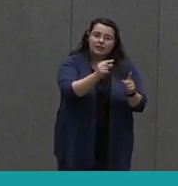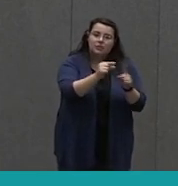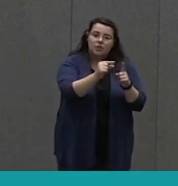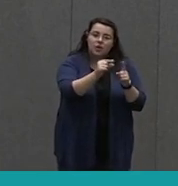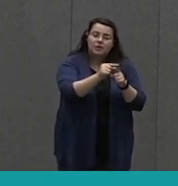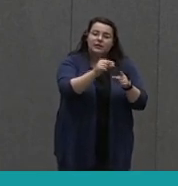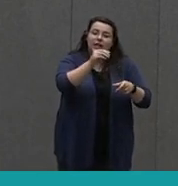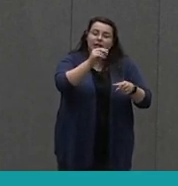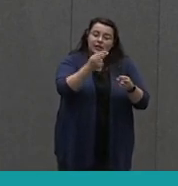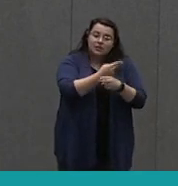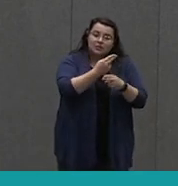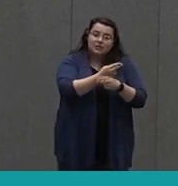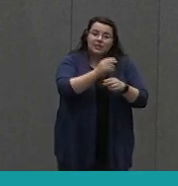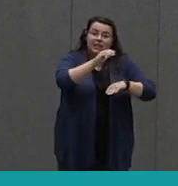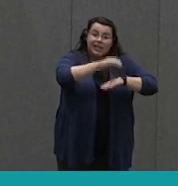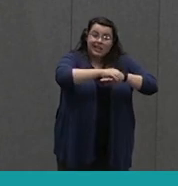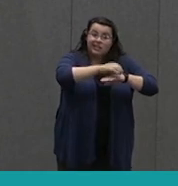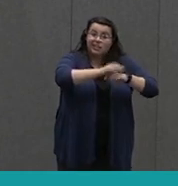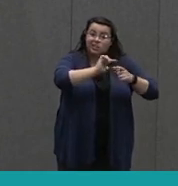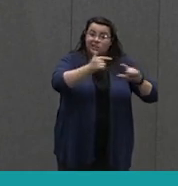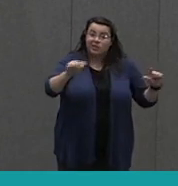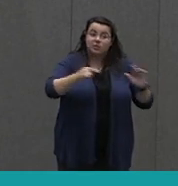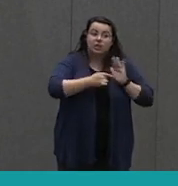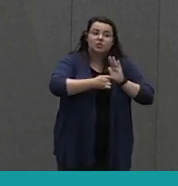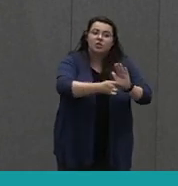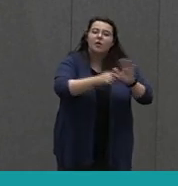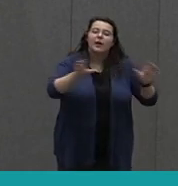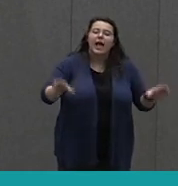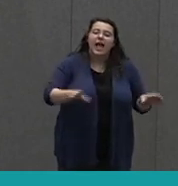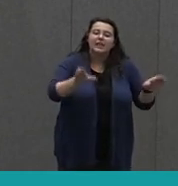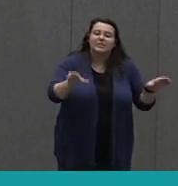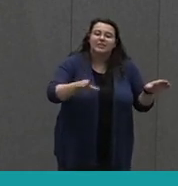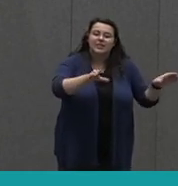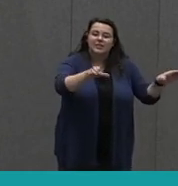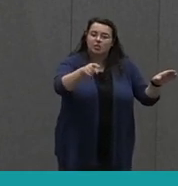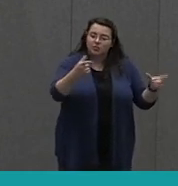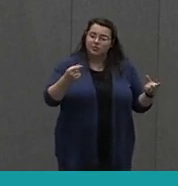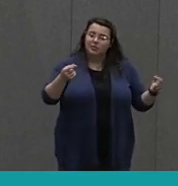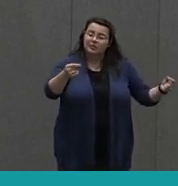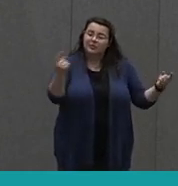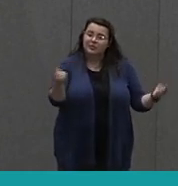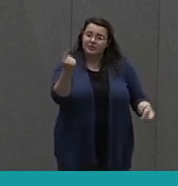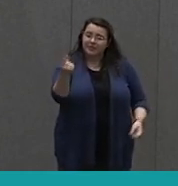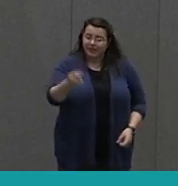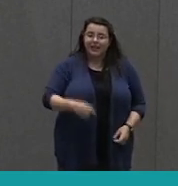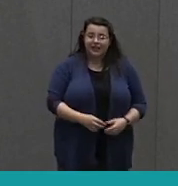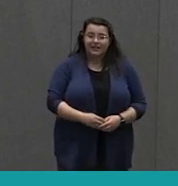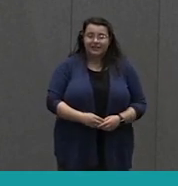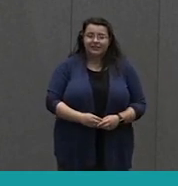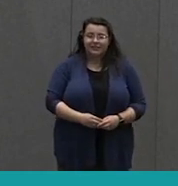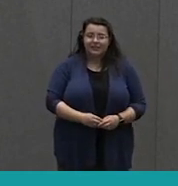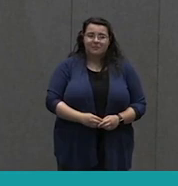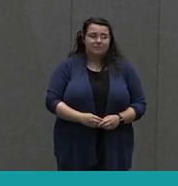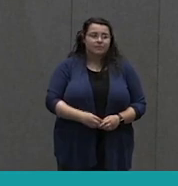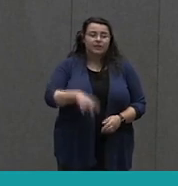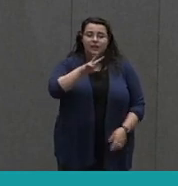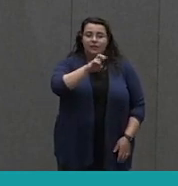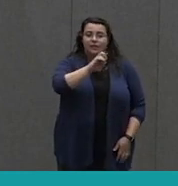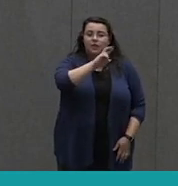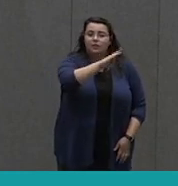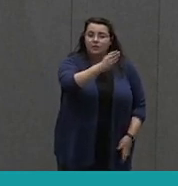I also heard another one, mash. Mash. I'm going to make a